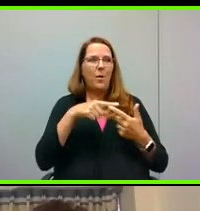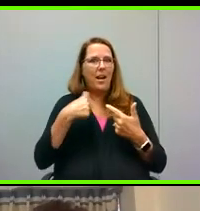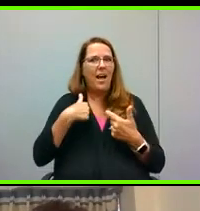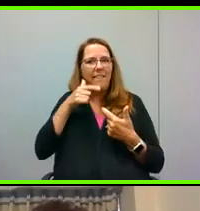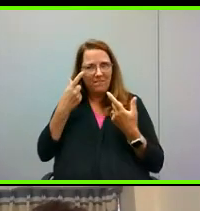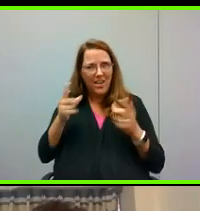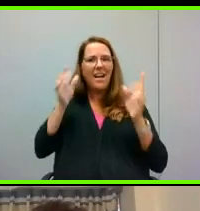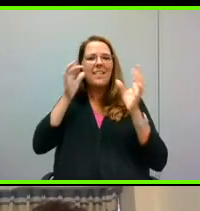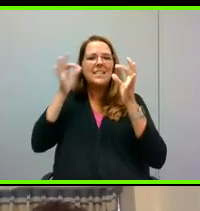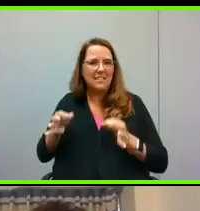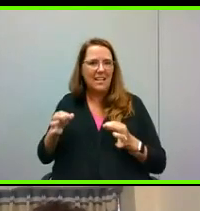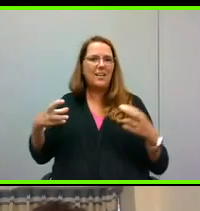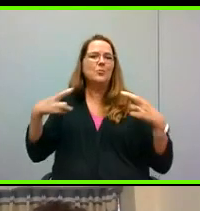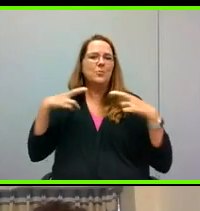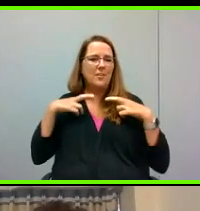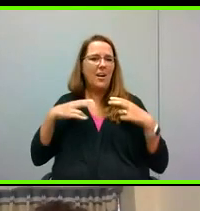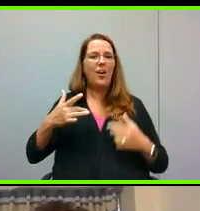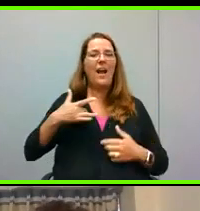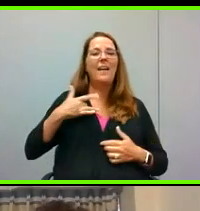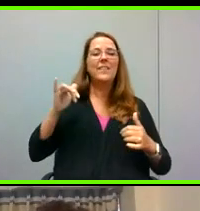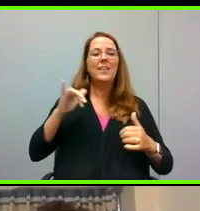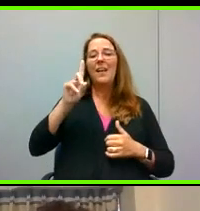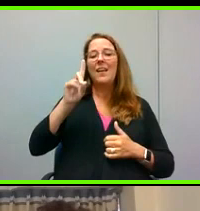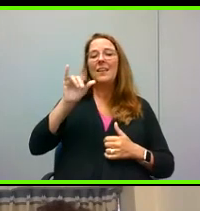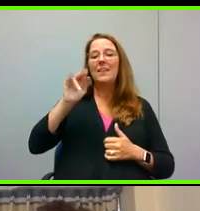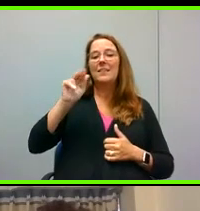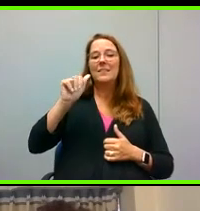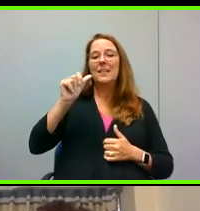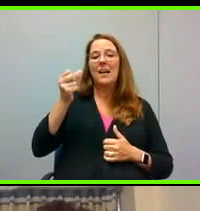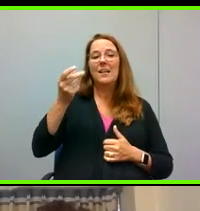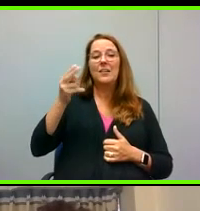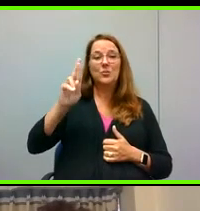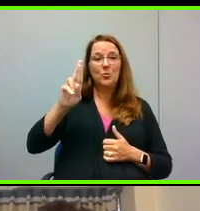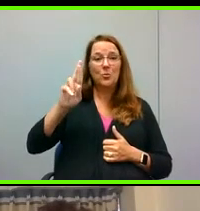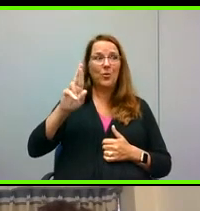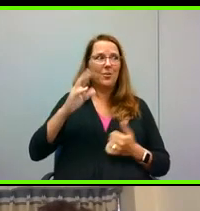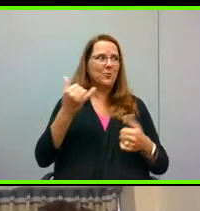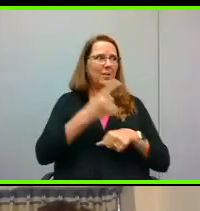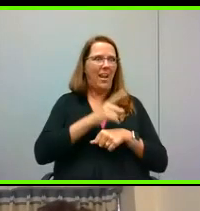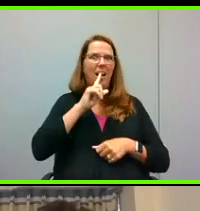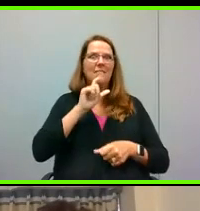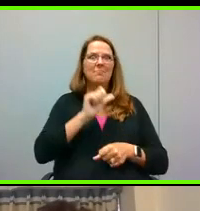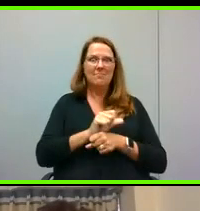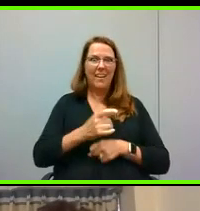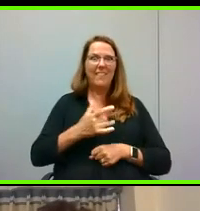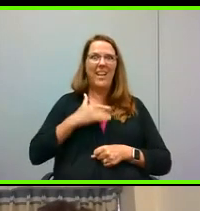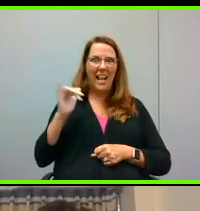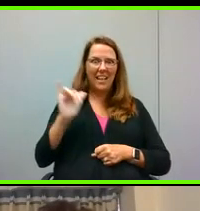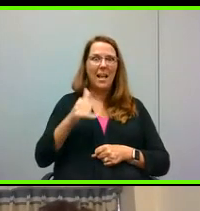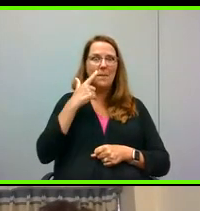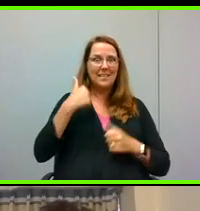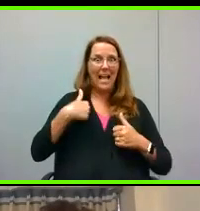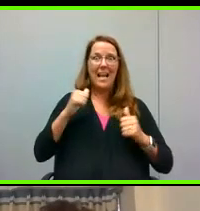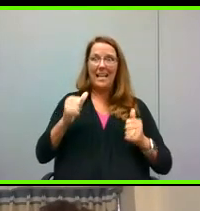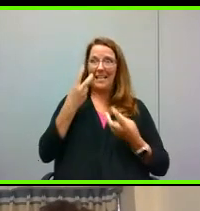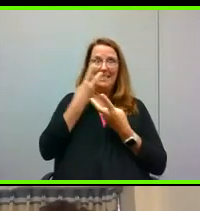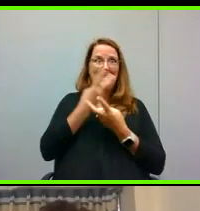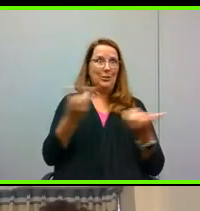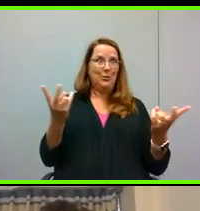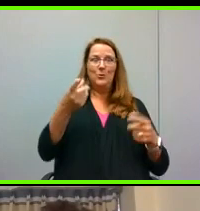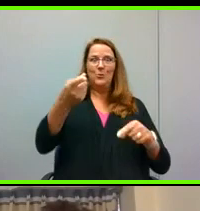a dinosaur. And I can tell you that I really feel like a dinosaur today, since I can see you and you can't see me. So I'm doing something